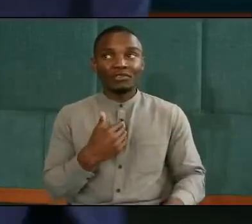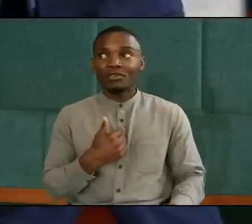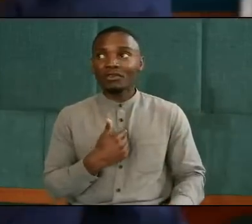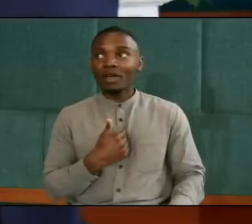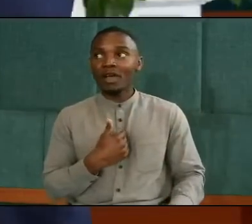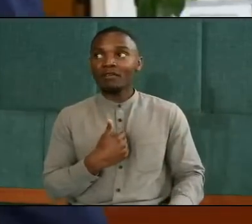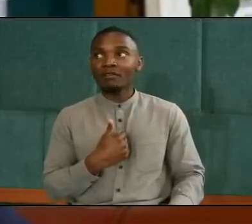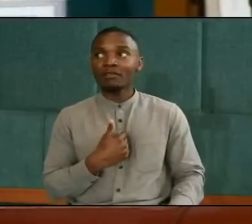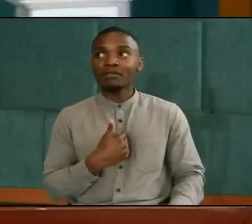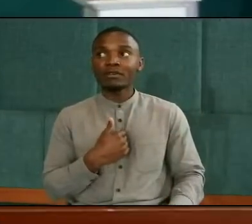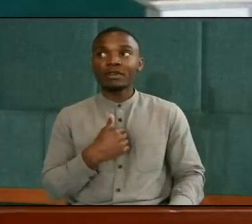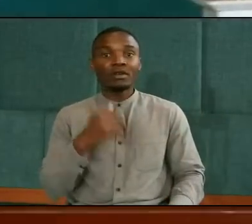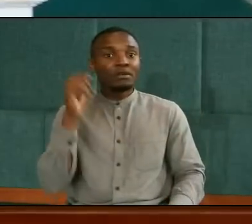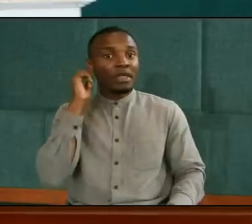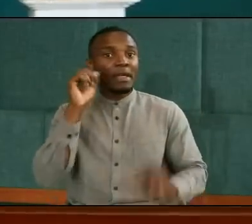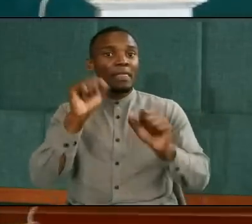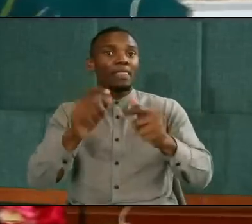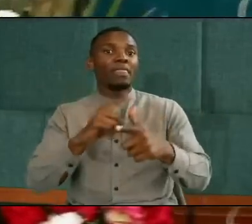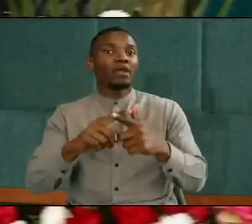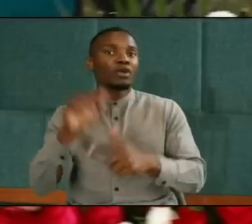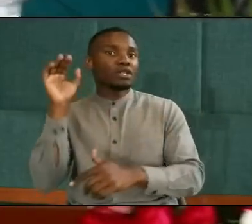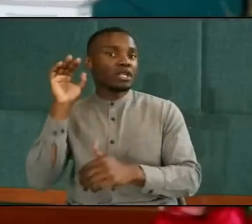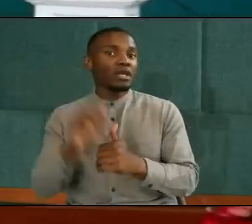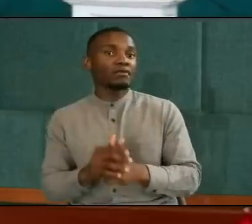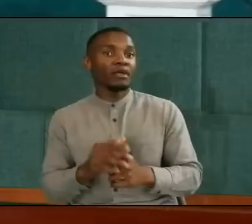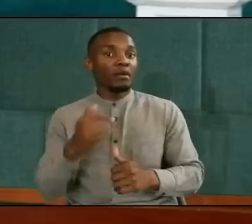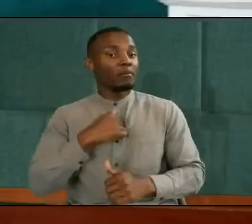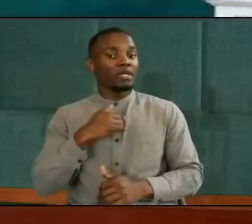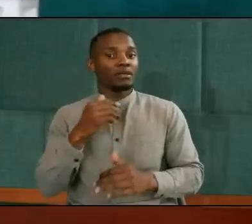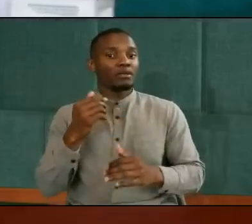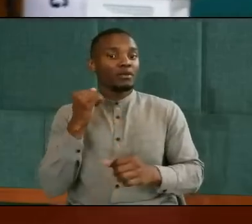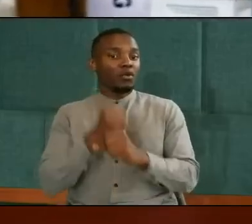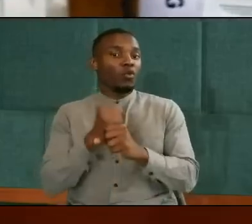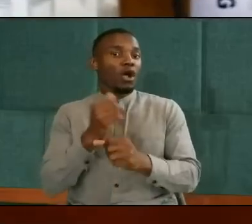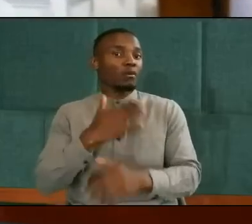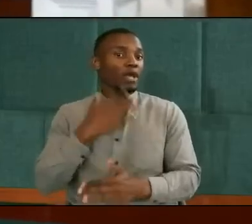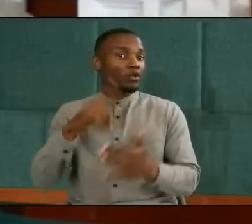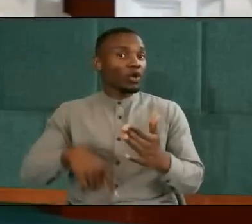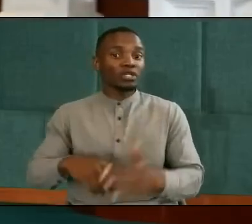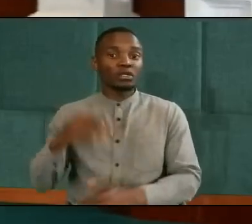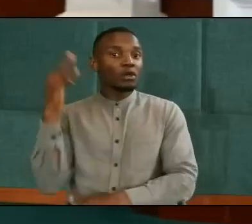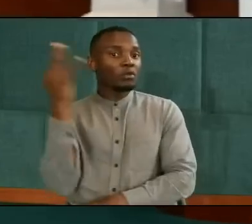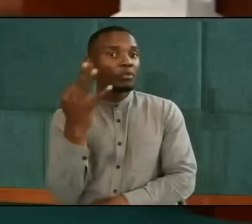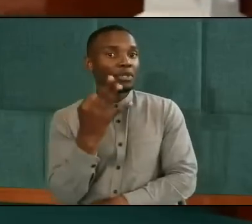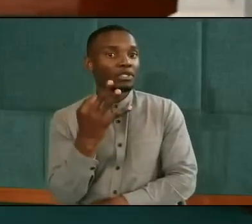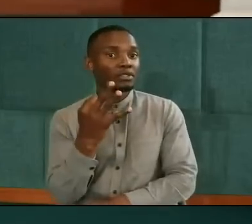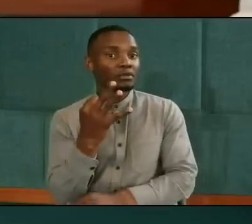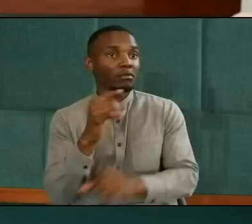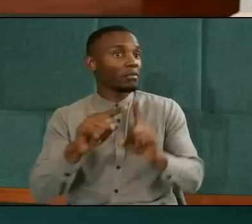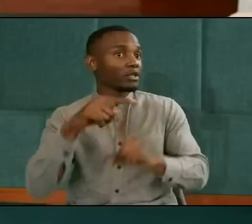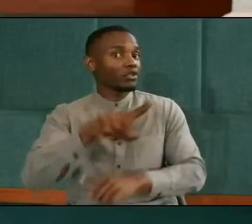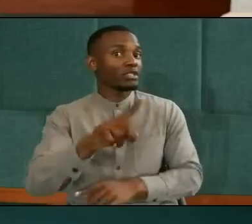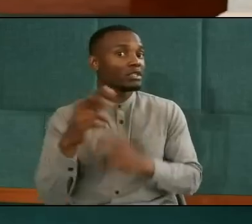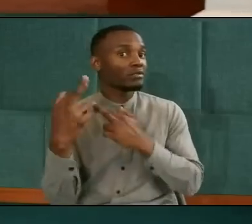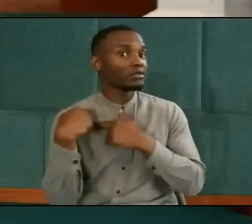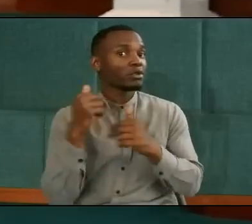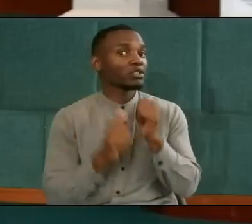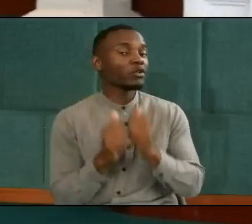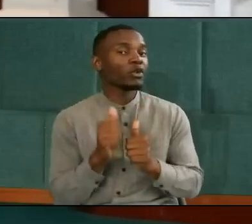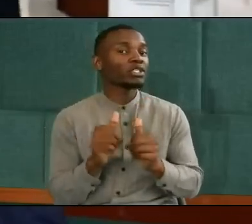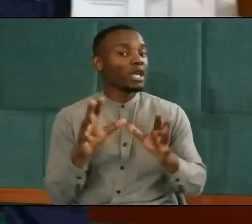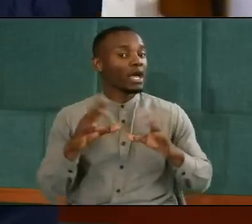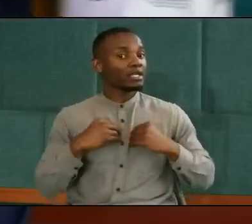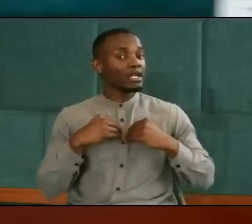is to preach and tell you. Your job is to either accept it or reject it. Choice is yours. Choice is